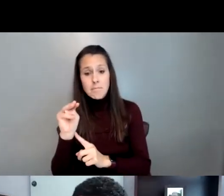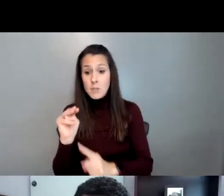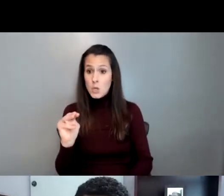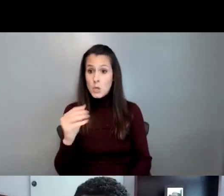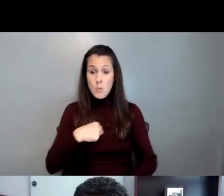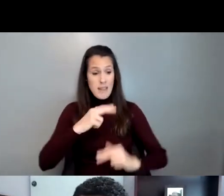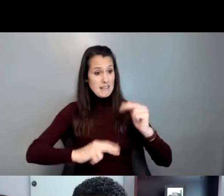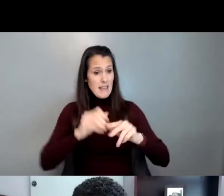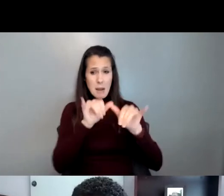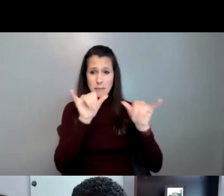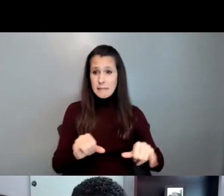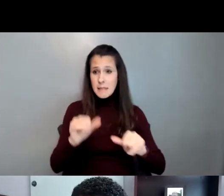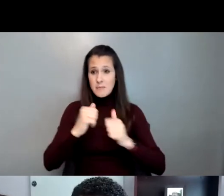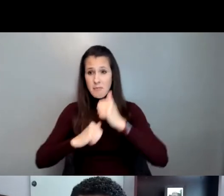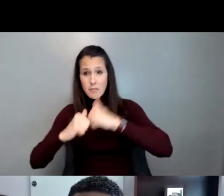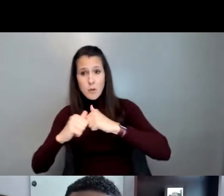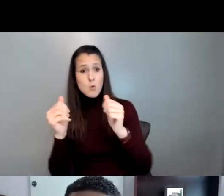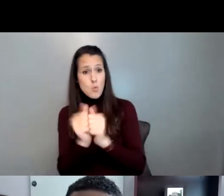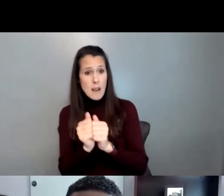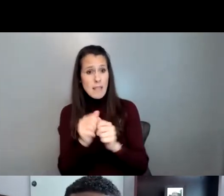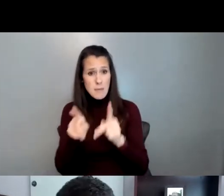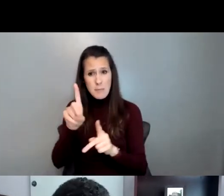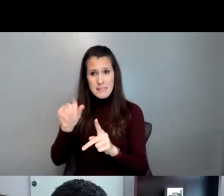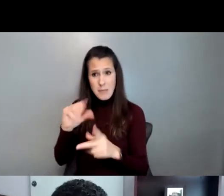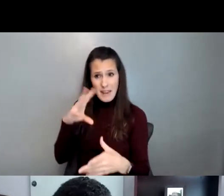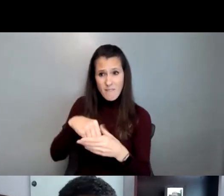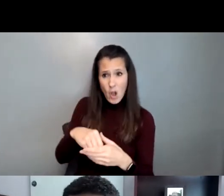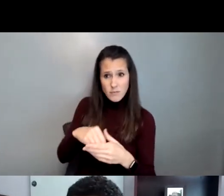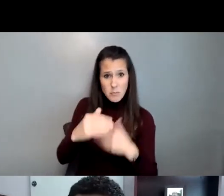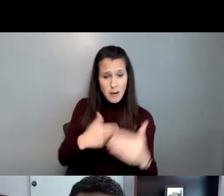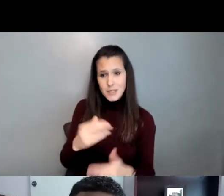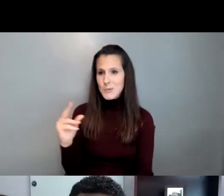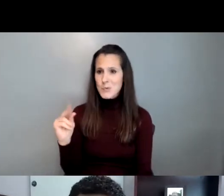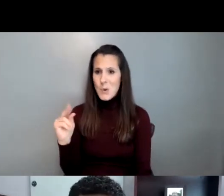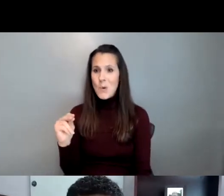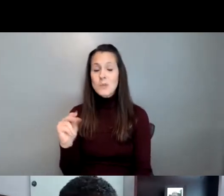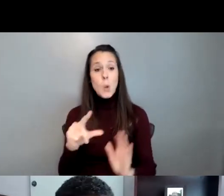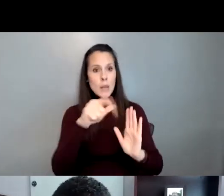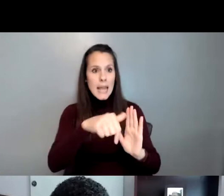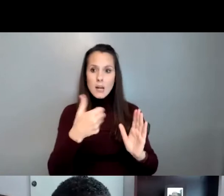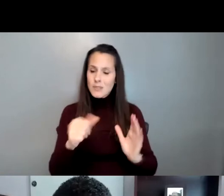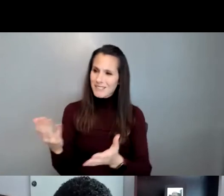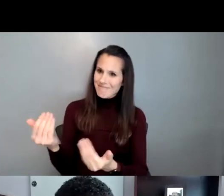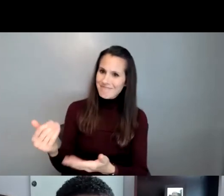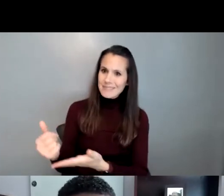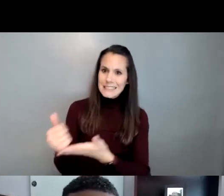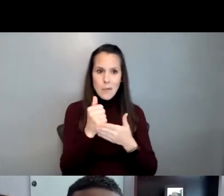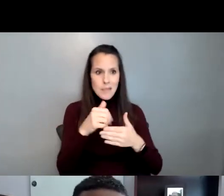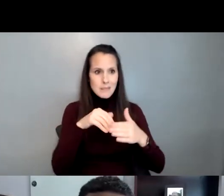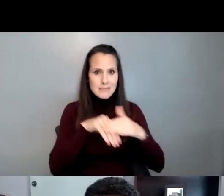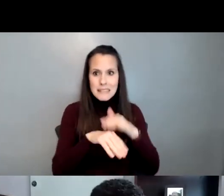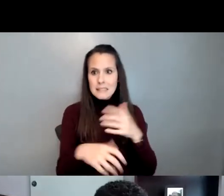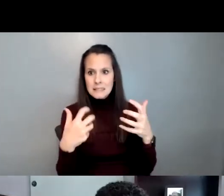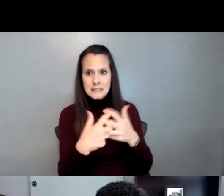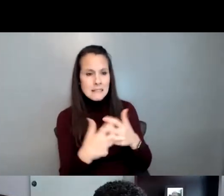with disabilities in mind. When we try to then accommodate individuals with disabilities, it's always an afterthought. It's us